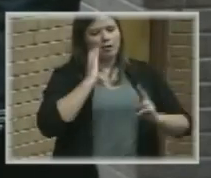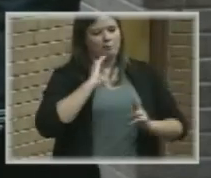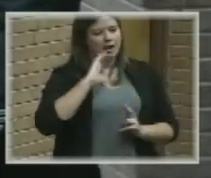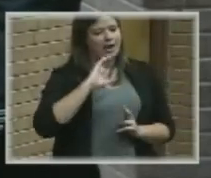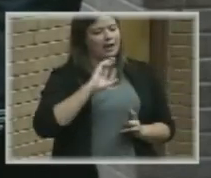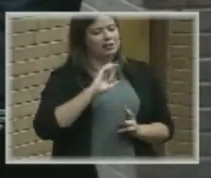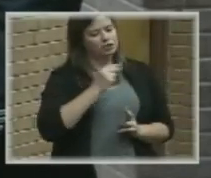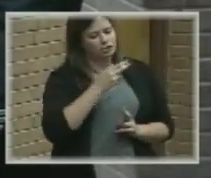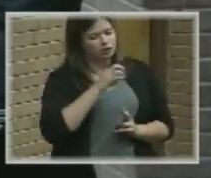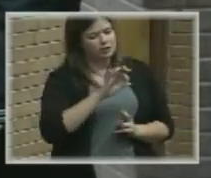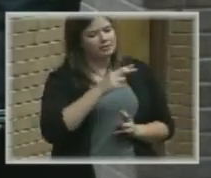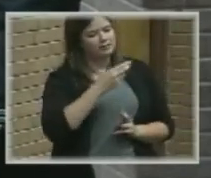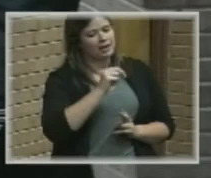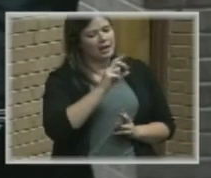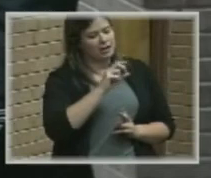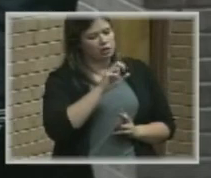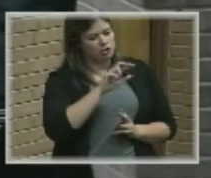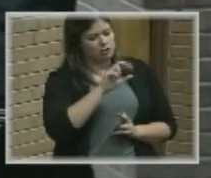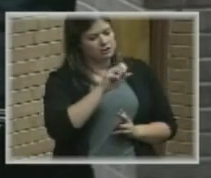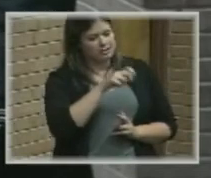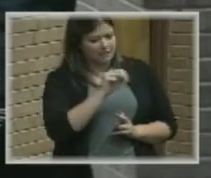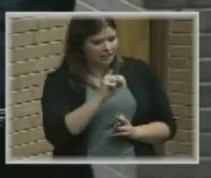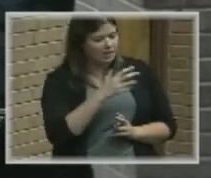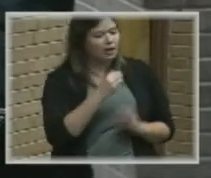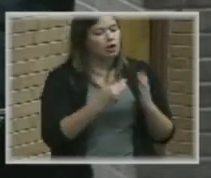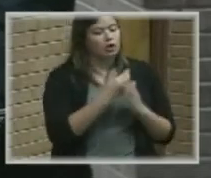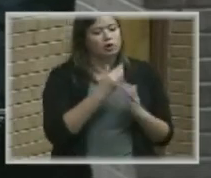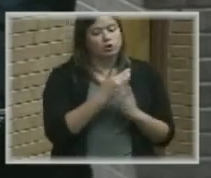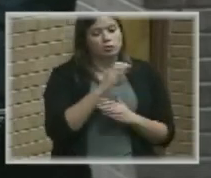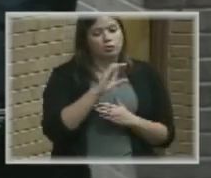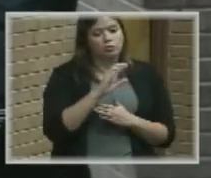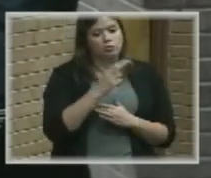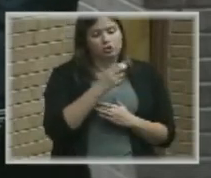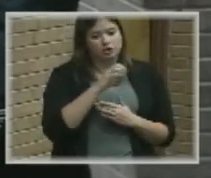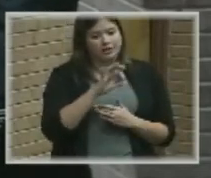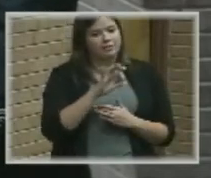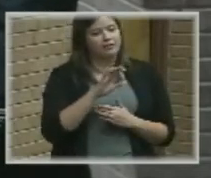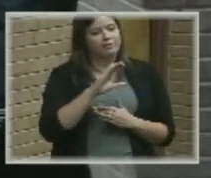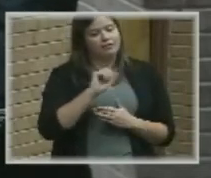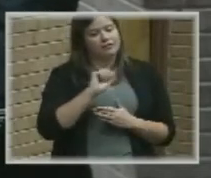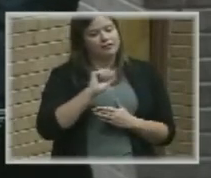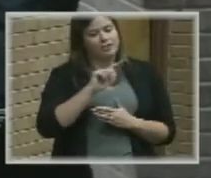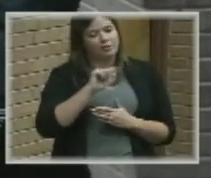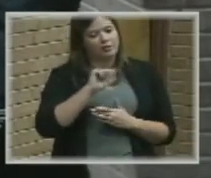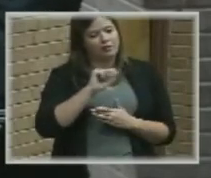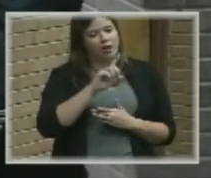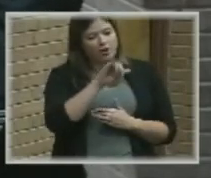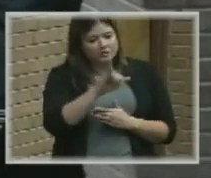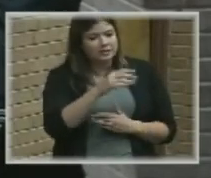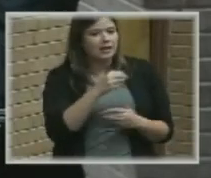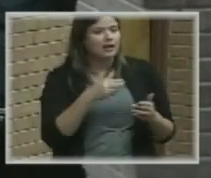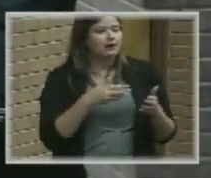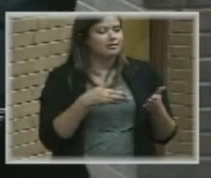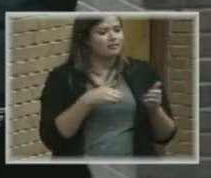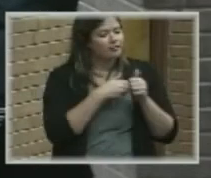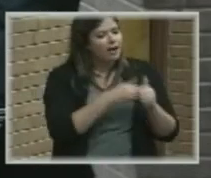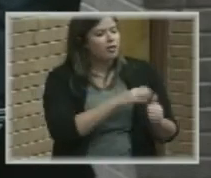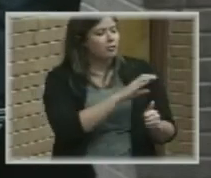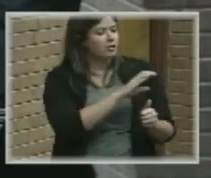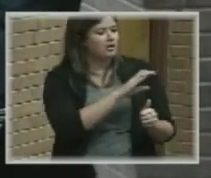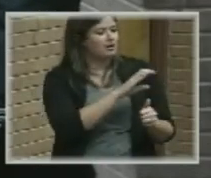Mark Henderson, and our new chief today, Dave Galdi. And following police protocol and allowing us to salute them